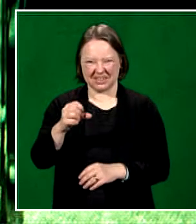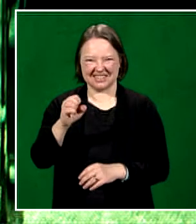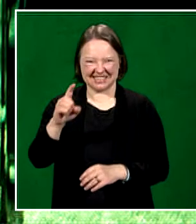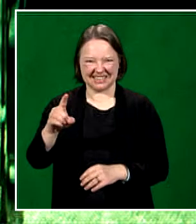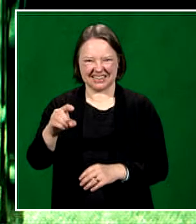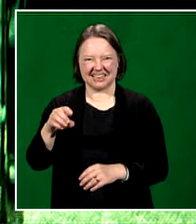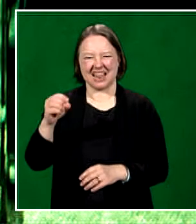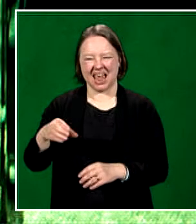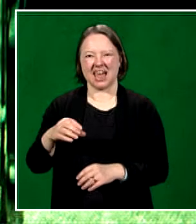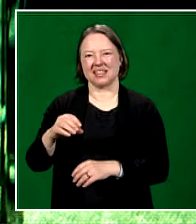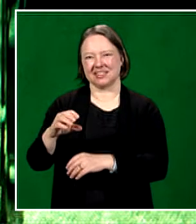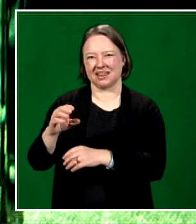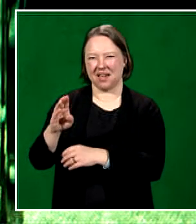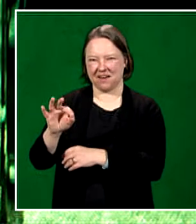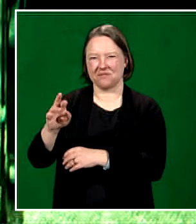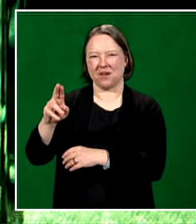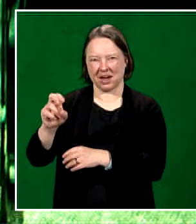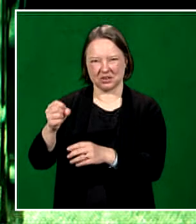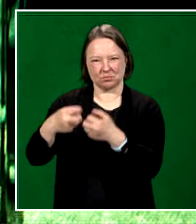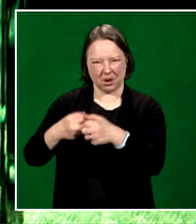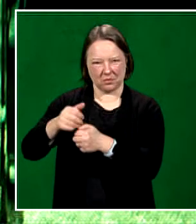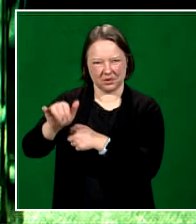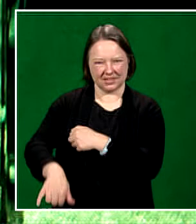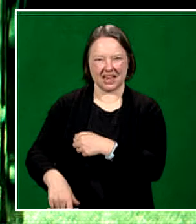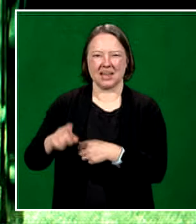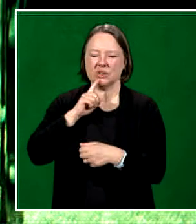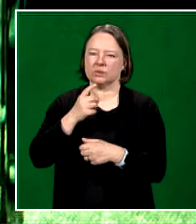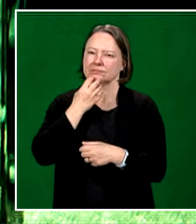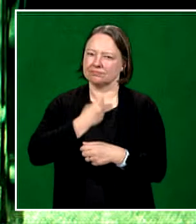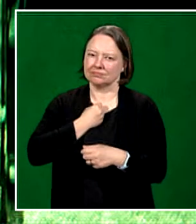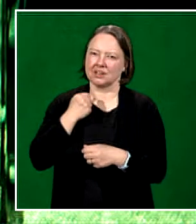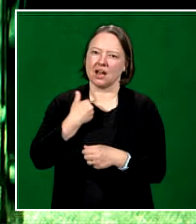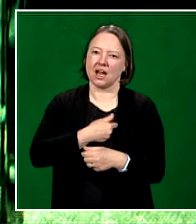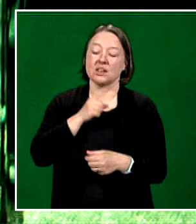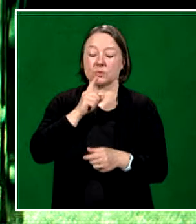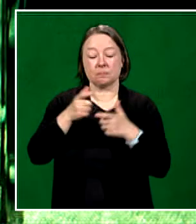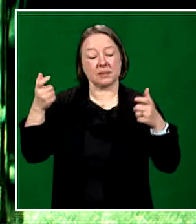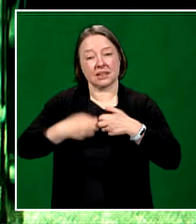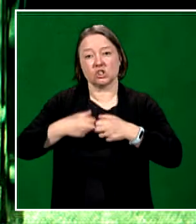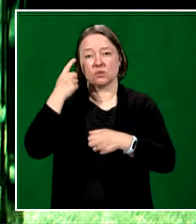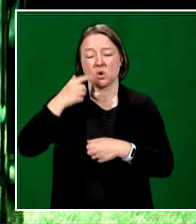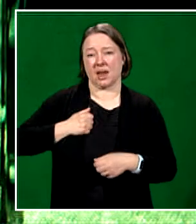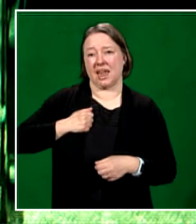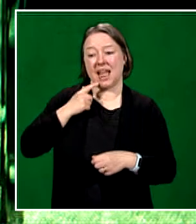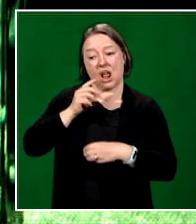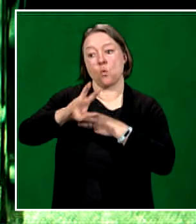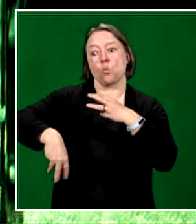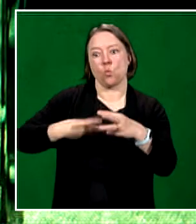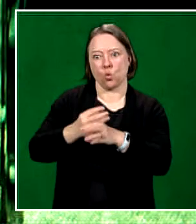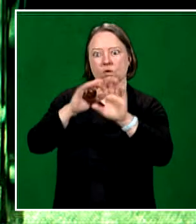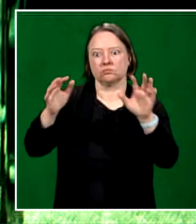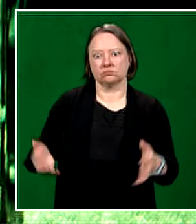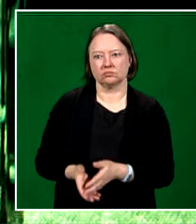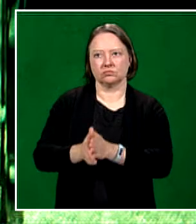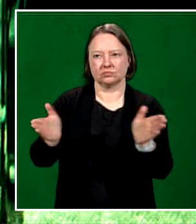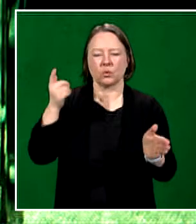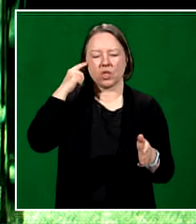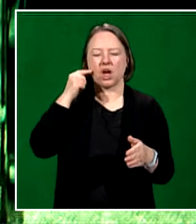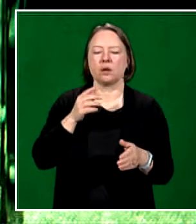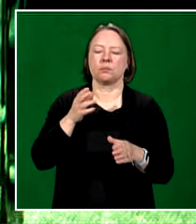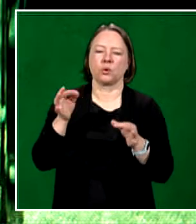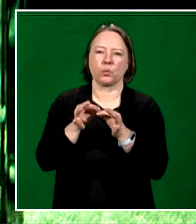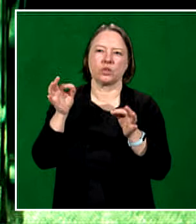problem. And because it's so local, because it's so dear to us, and because it's such a big issue for Canada and the world as a whole, really, we thought it would be worth tackling.